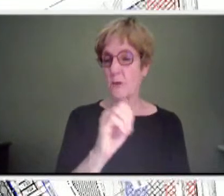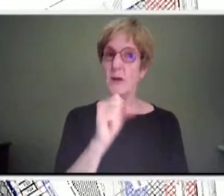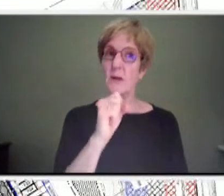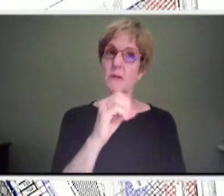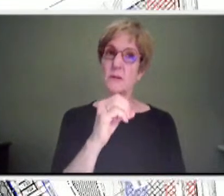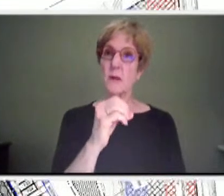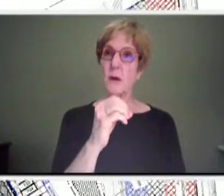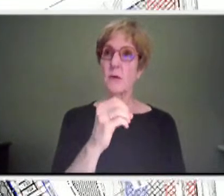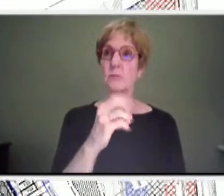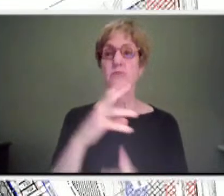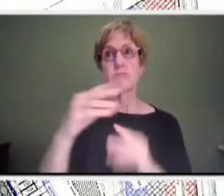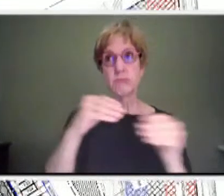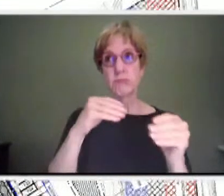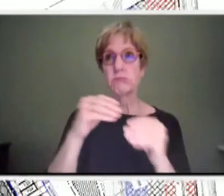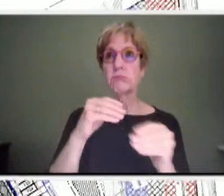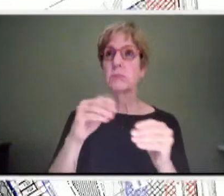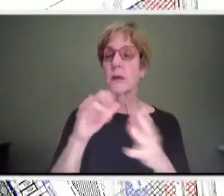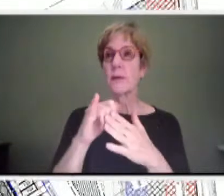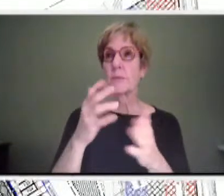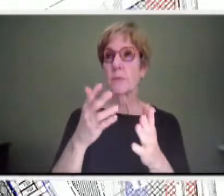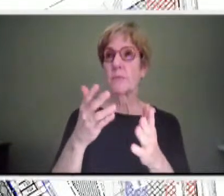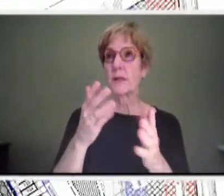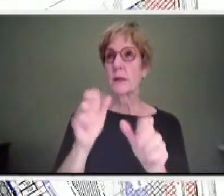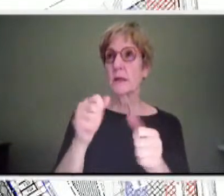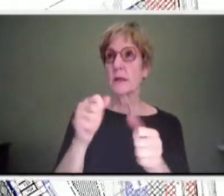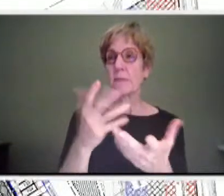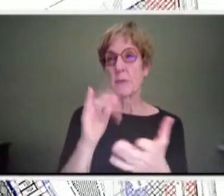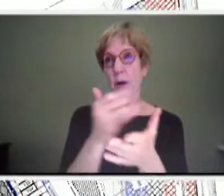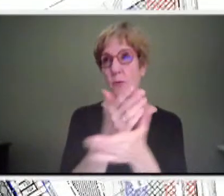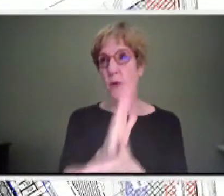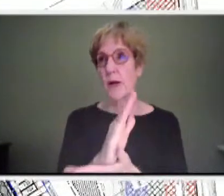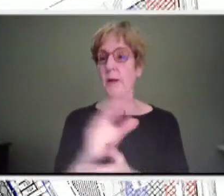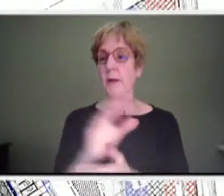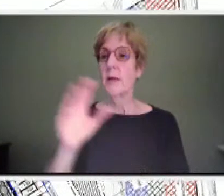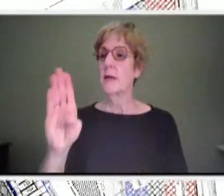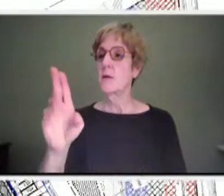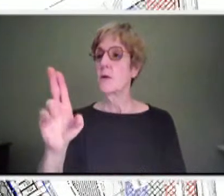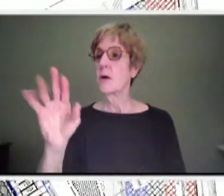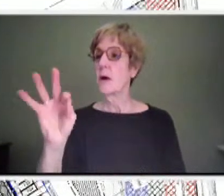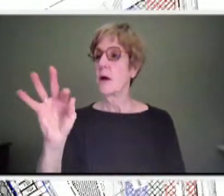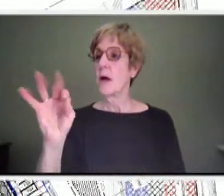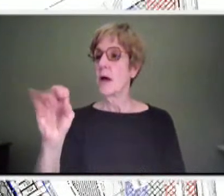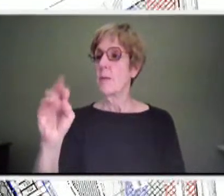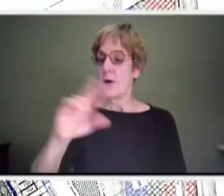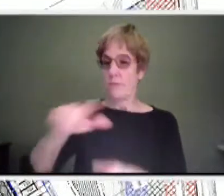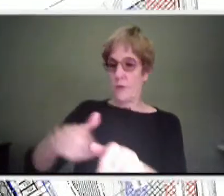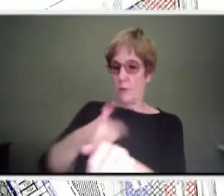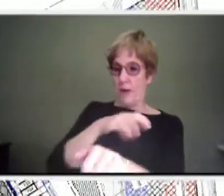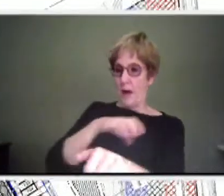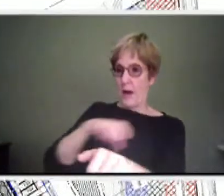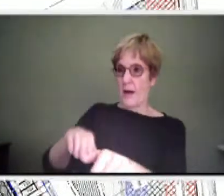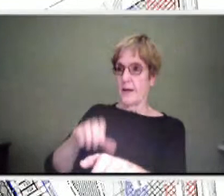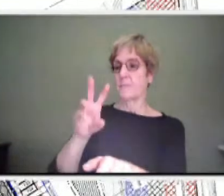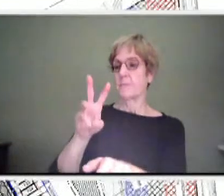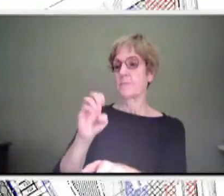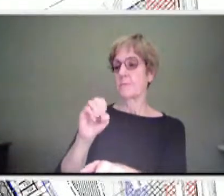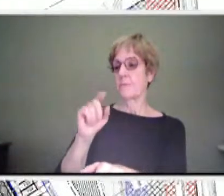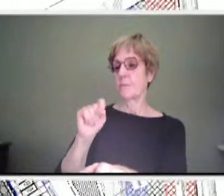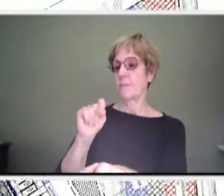that would be allowed by right. I've got large buffers obviously to the rear where there's some wetlands to buffer up against